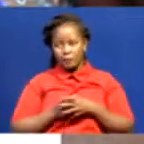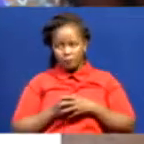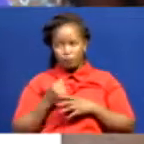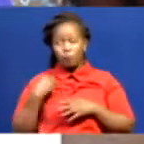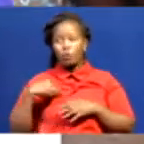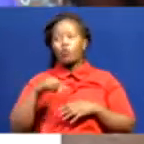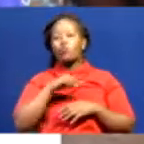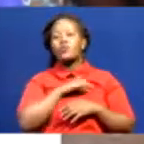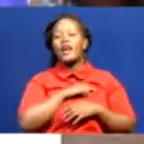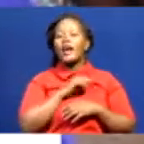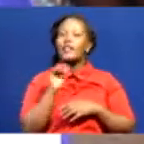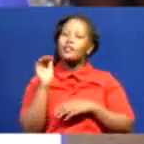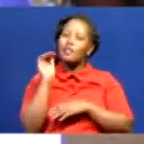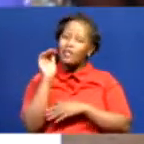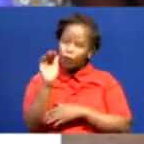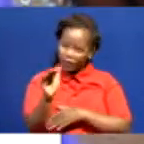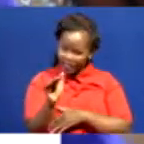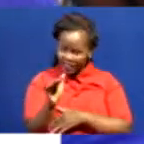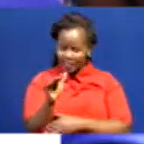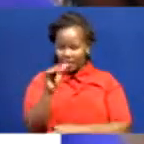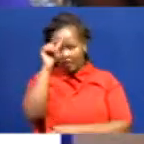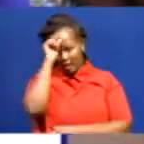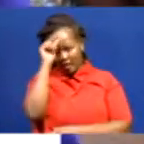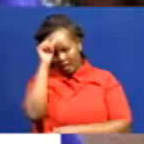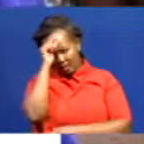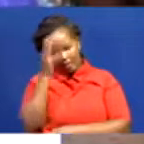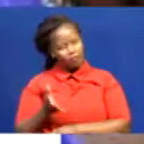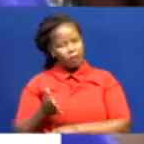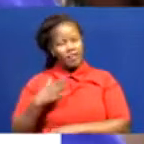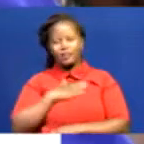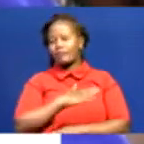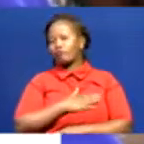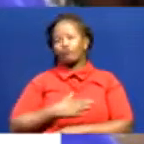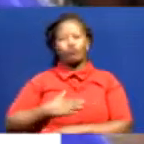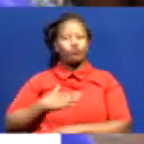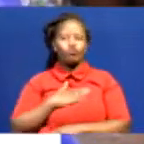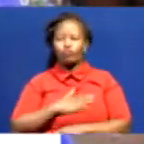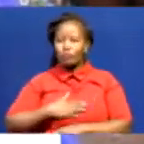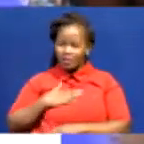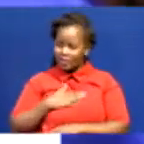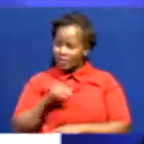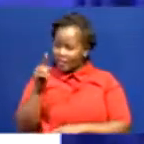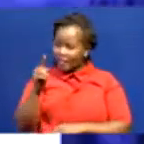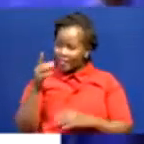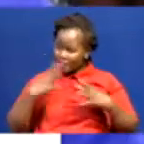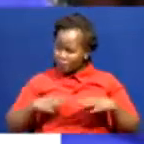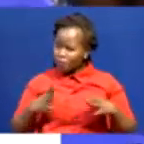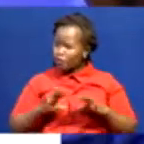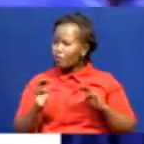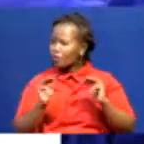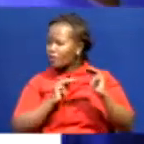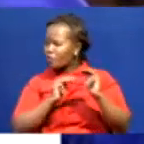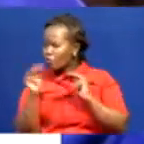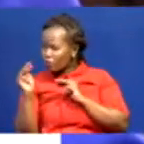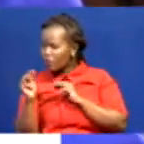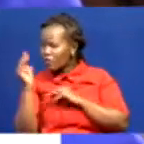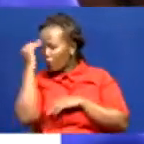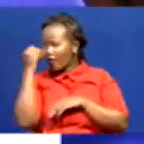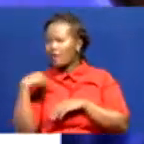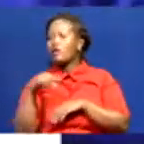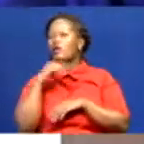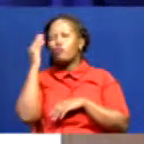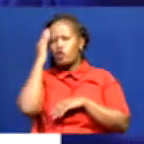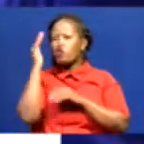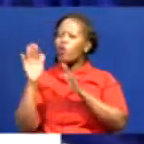Tunaomba serikali yetu, tafadhali, hawa watu waondole hapa, maana tunajua mashamba yako